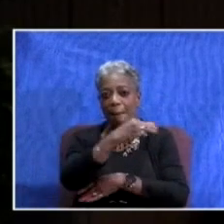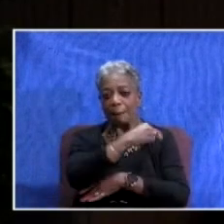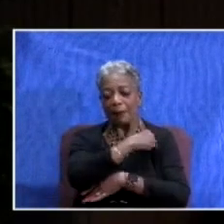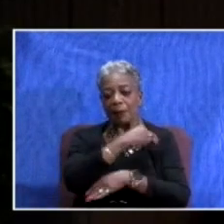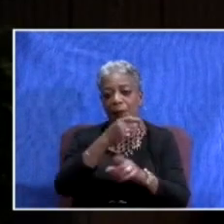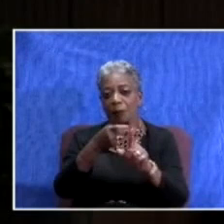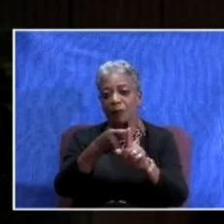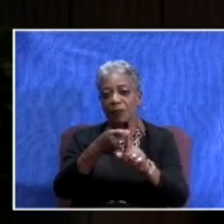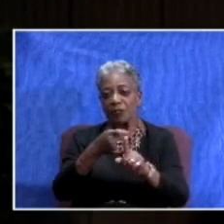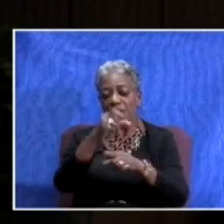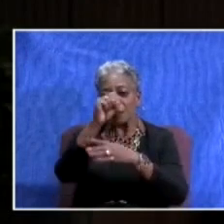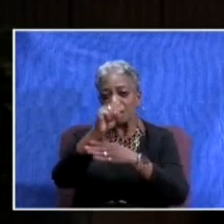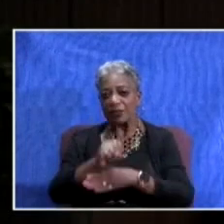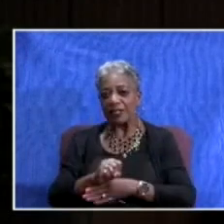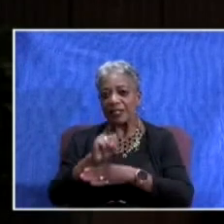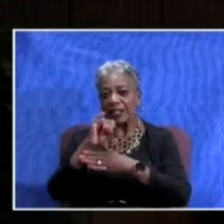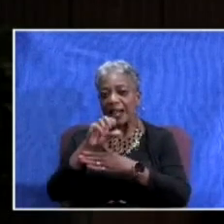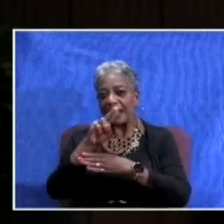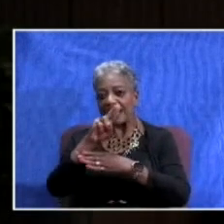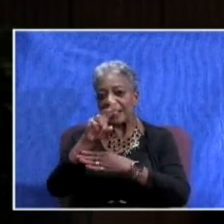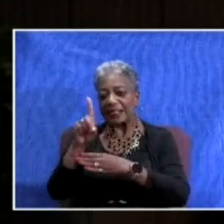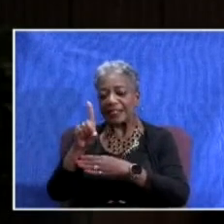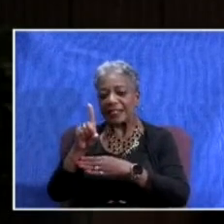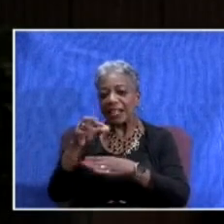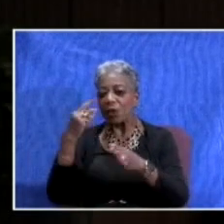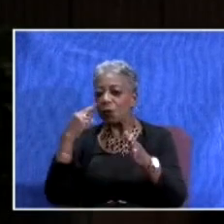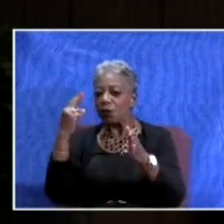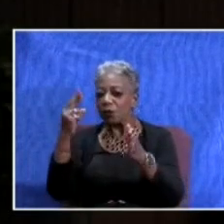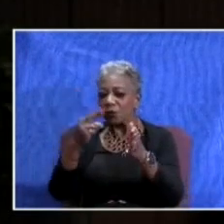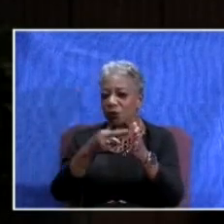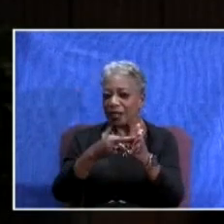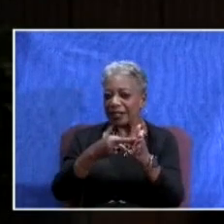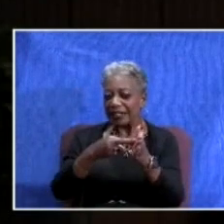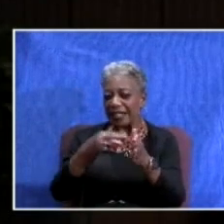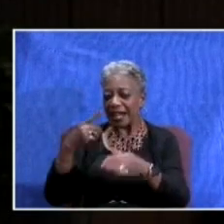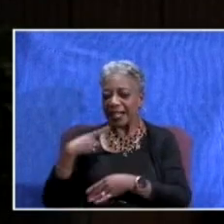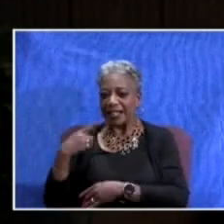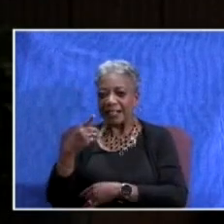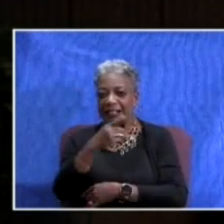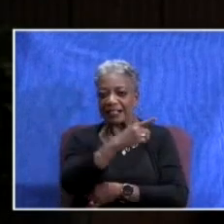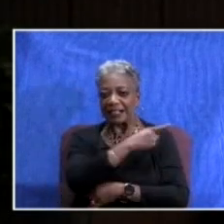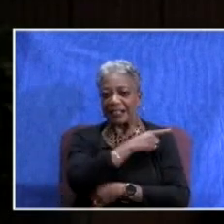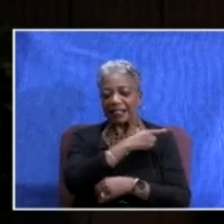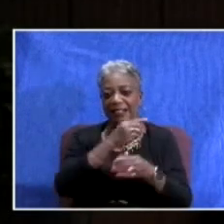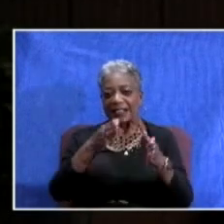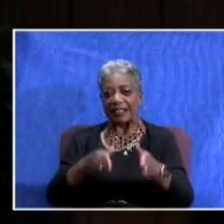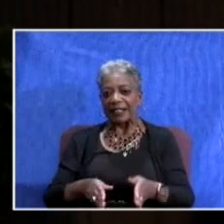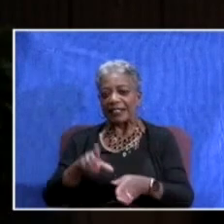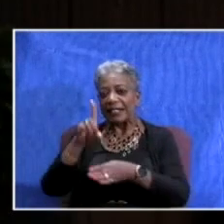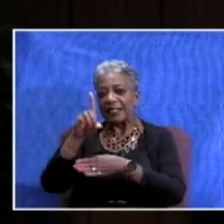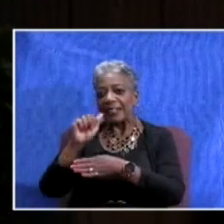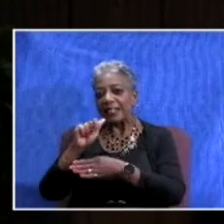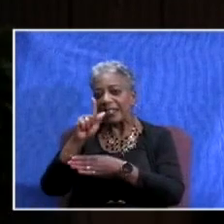campus, a special shout out to the peerless Deacon Dale Ballard and the